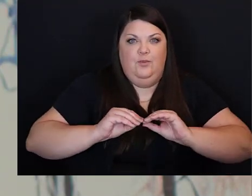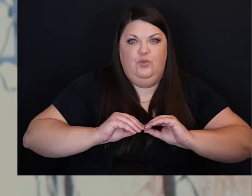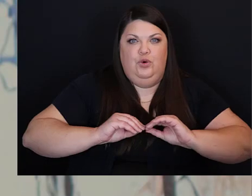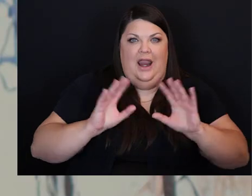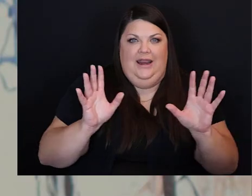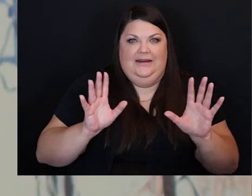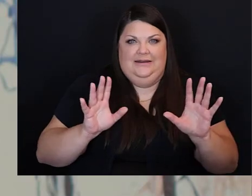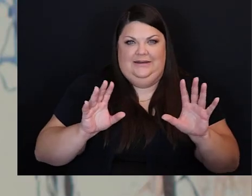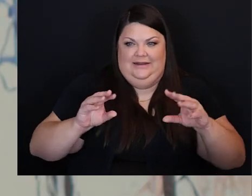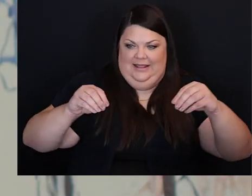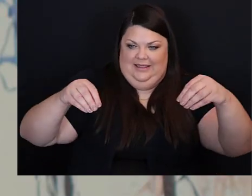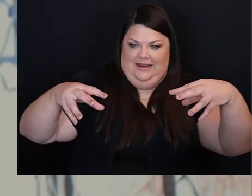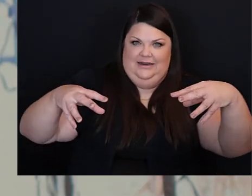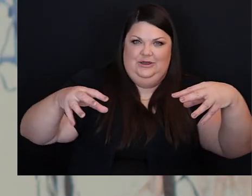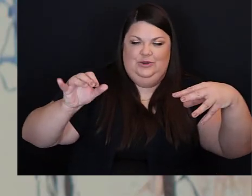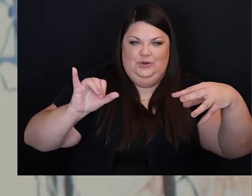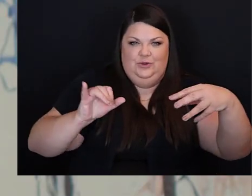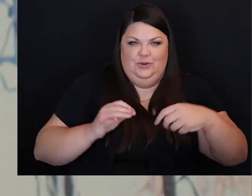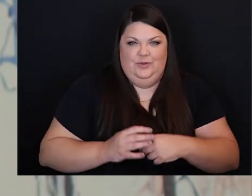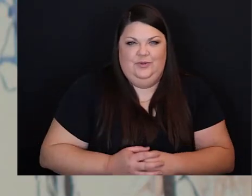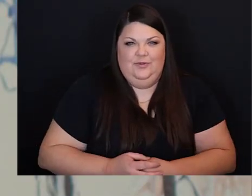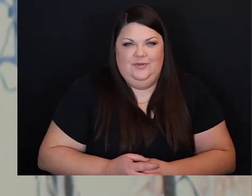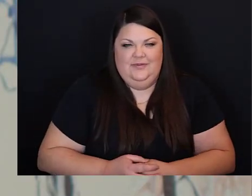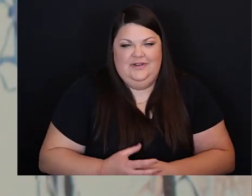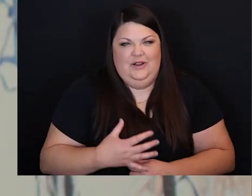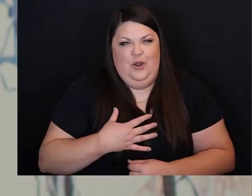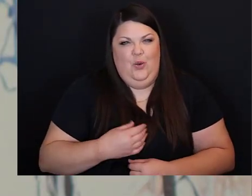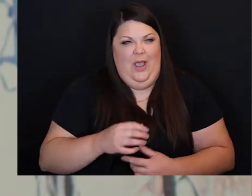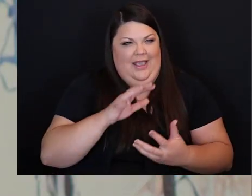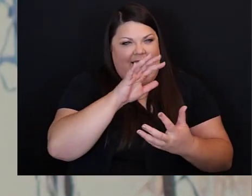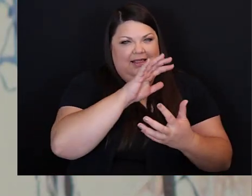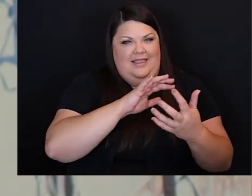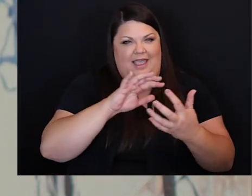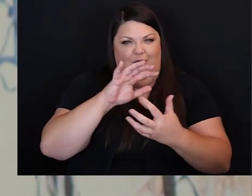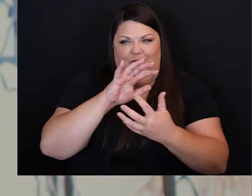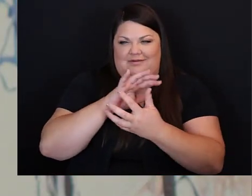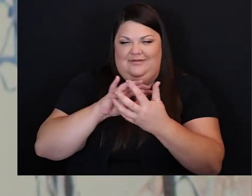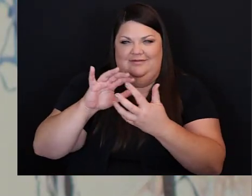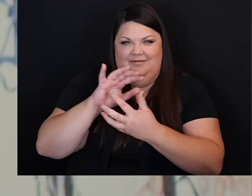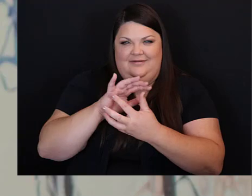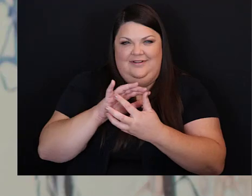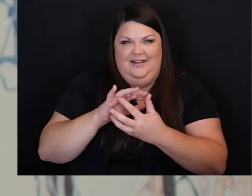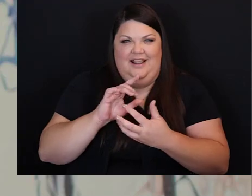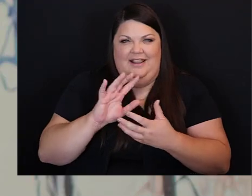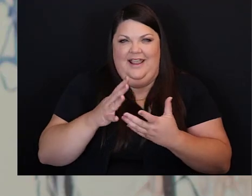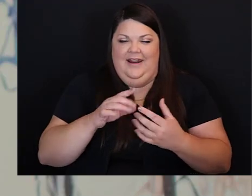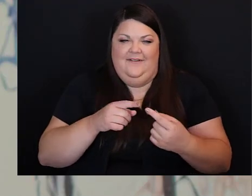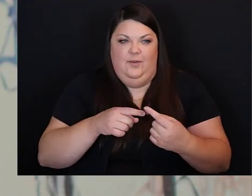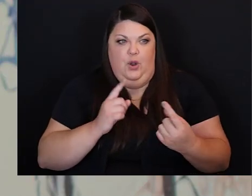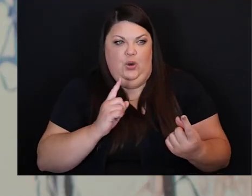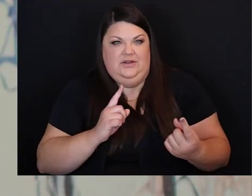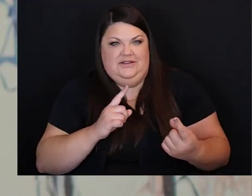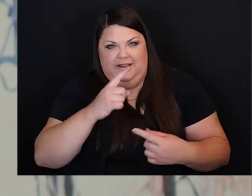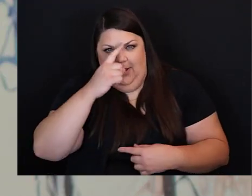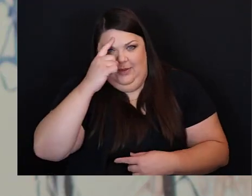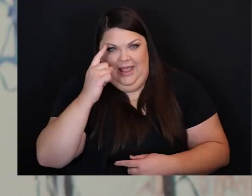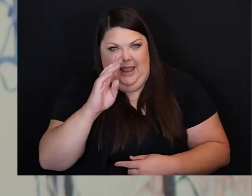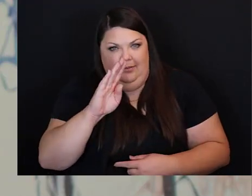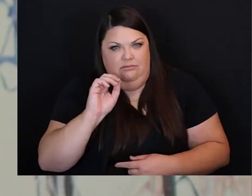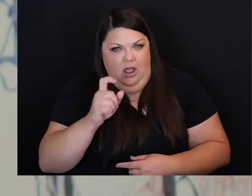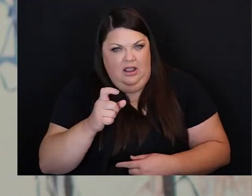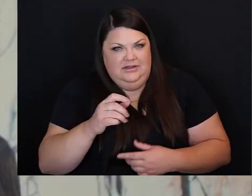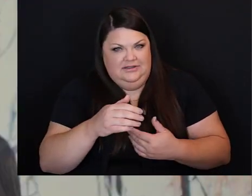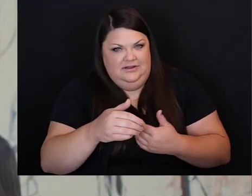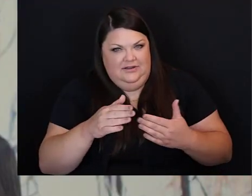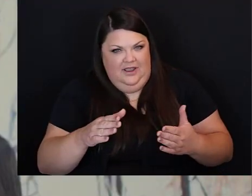brightly lit. Yeah. It's the white cloud space that kind of opposes the black box of the